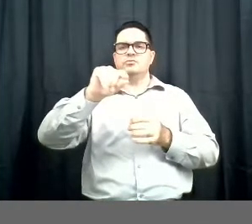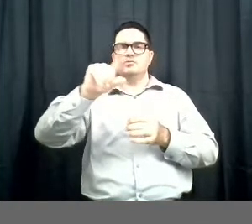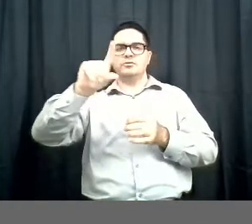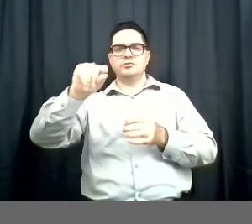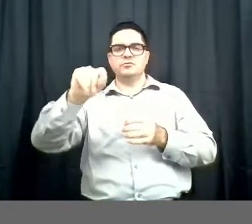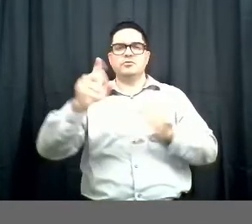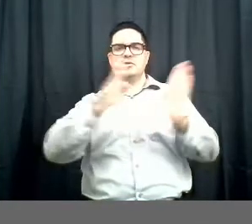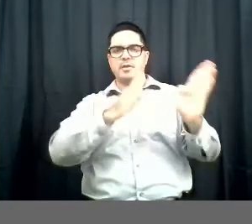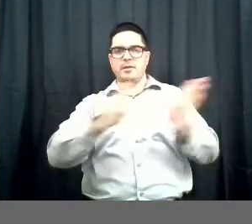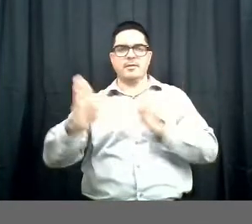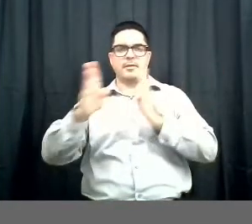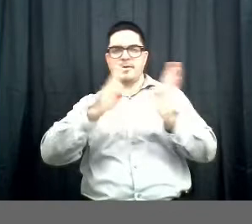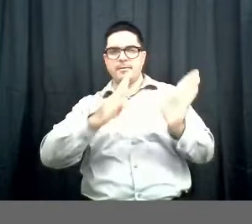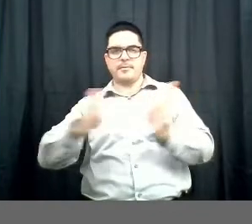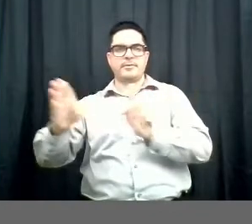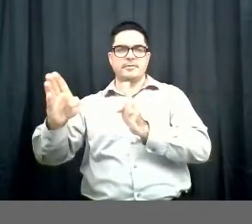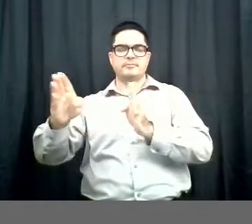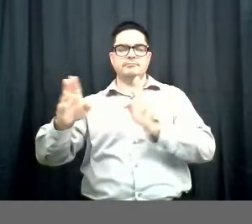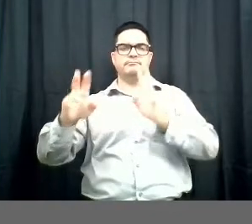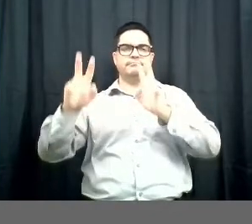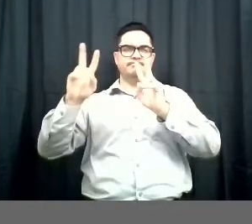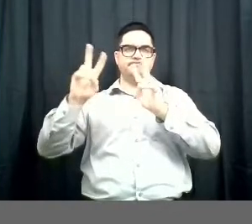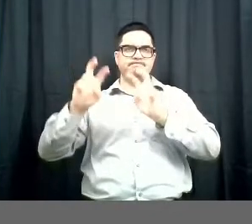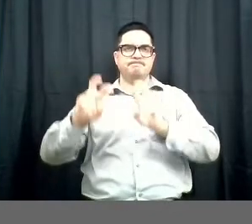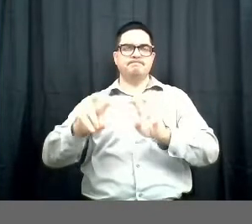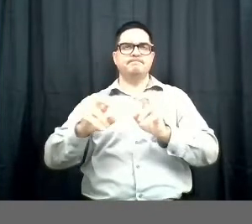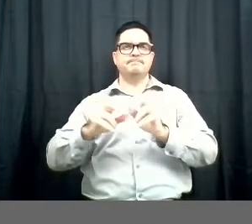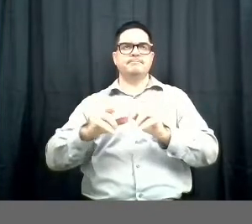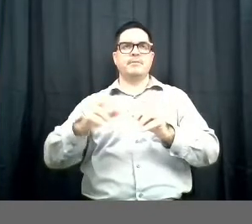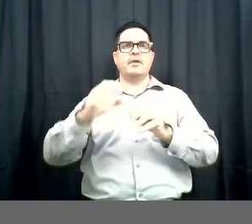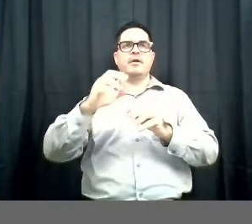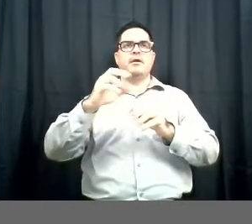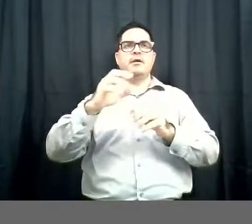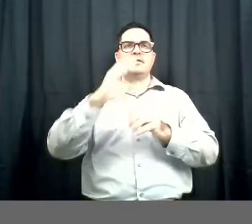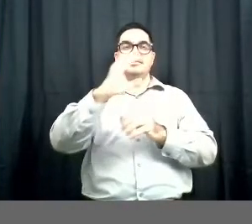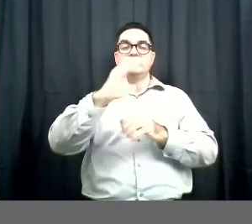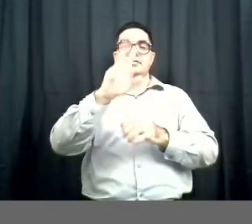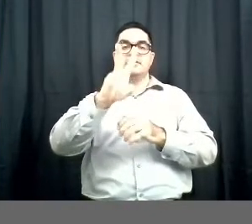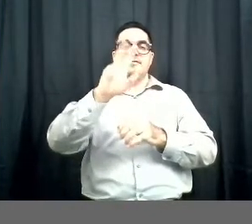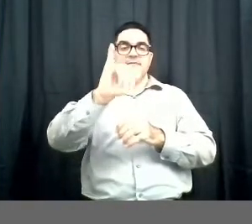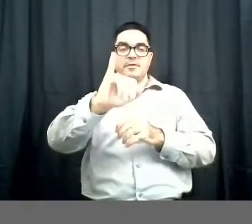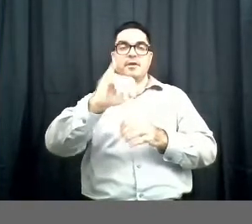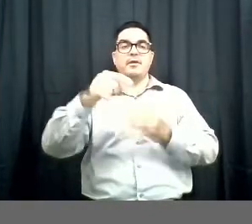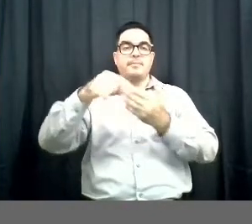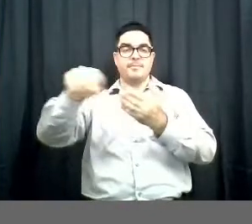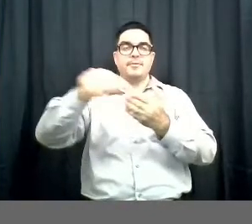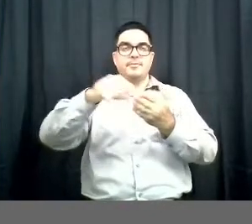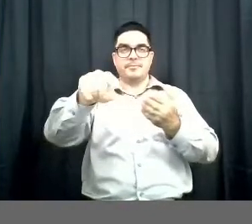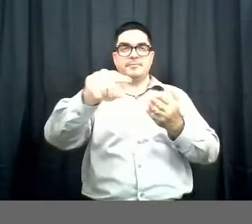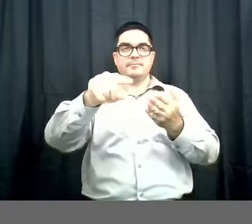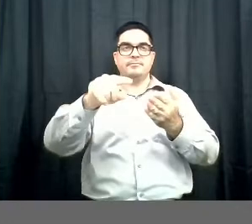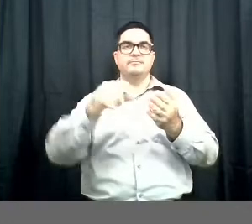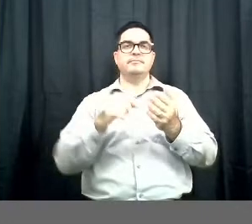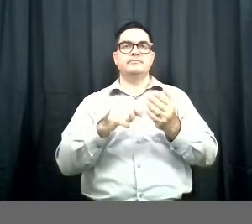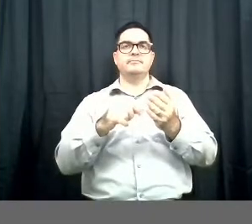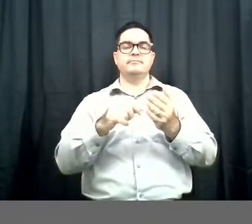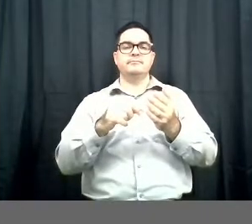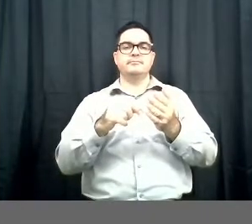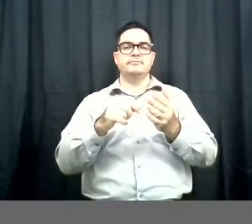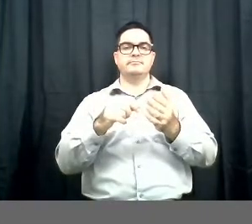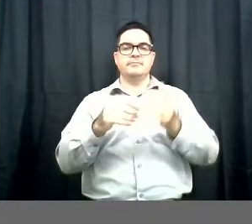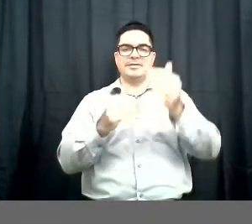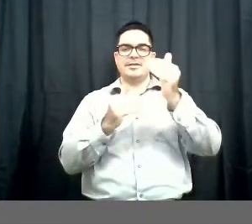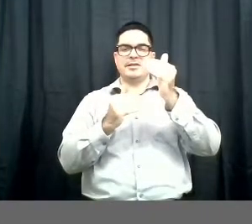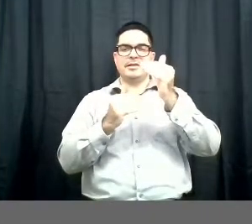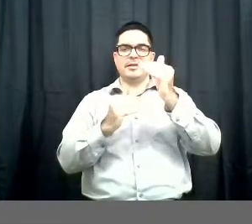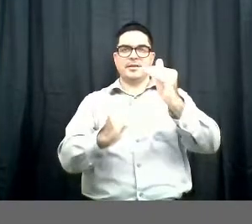projections. The payment of this CVI, as you can see summarized in the table on the right, is limited by a lifetime cap of